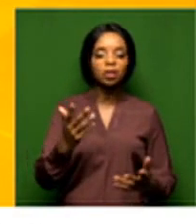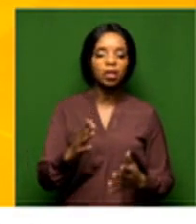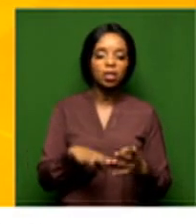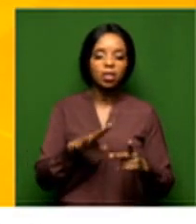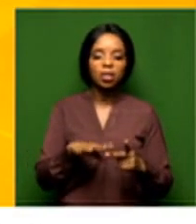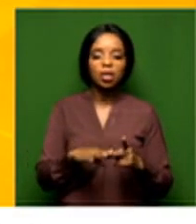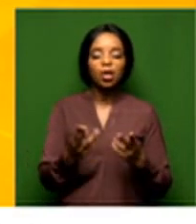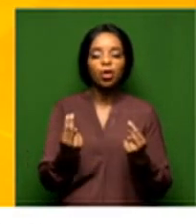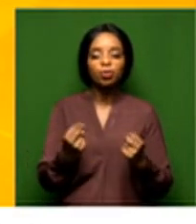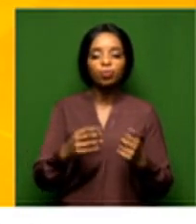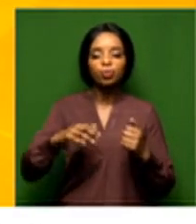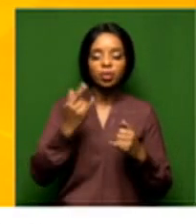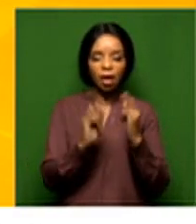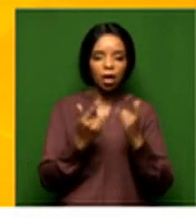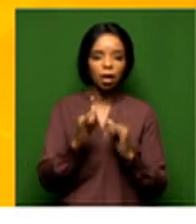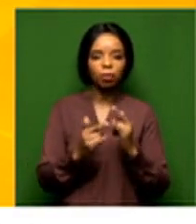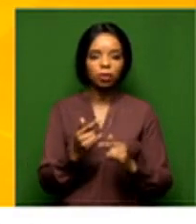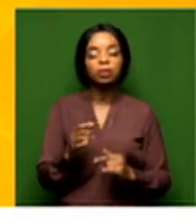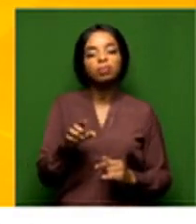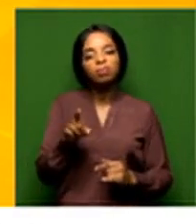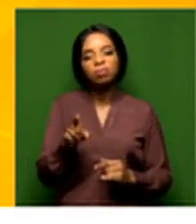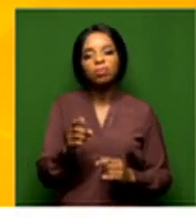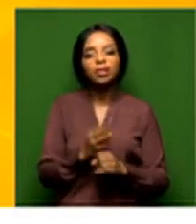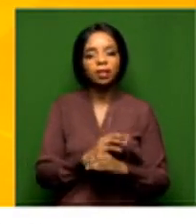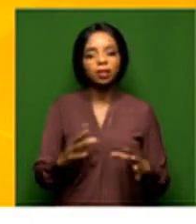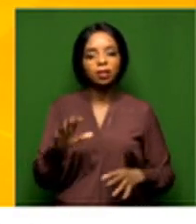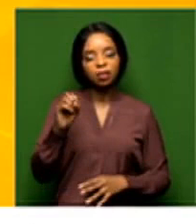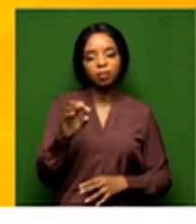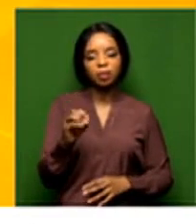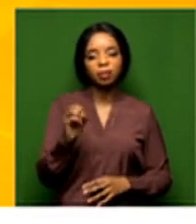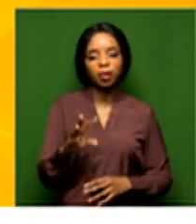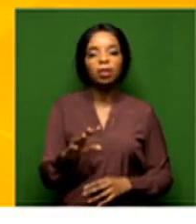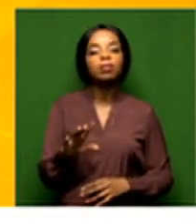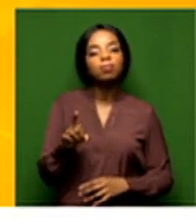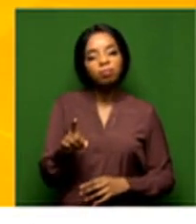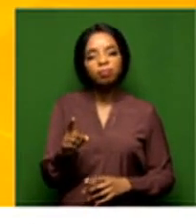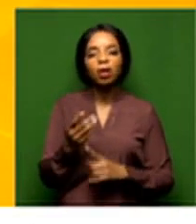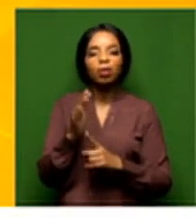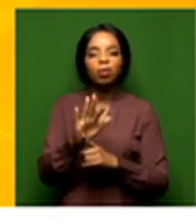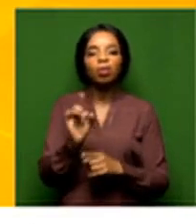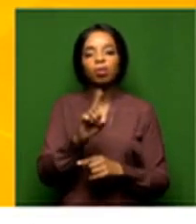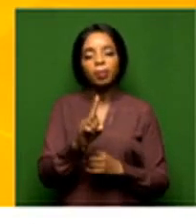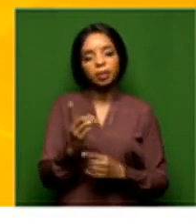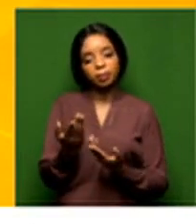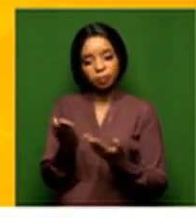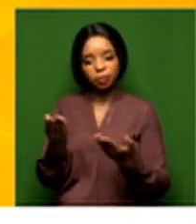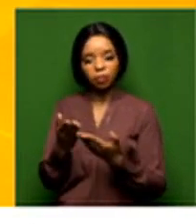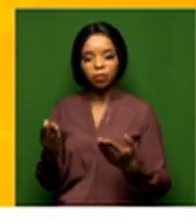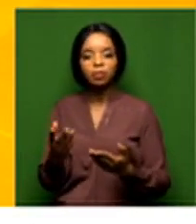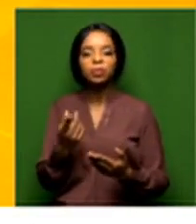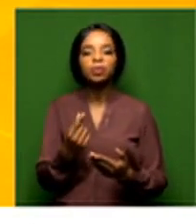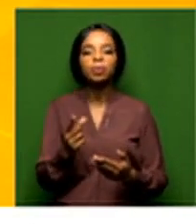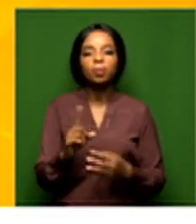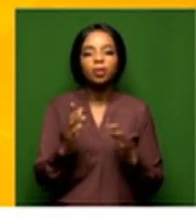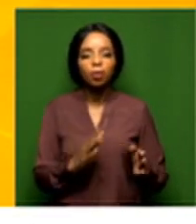September. It's uniquely positioned to limit physical contact, yet provides a comfortable movie space. And for more, we're joined by the